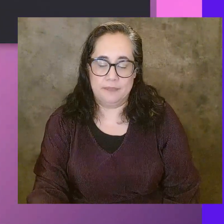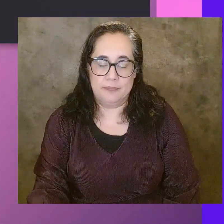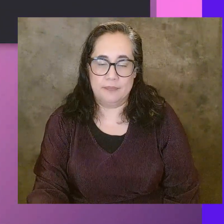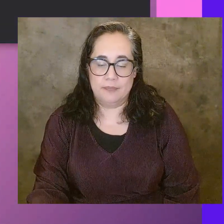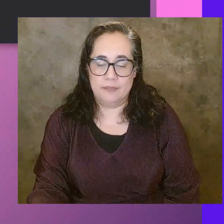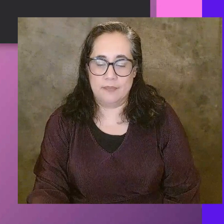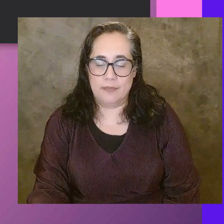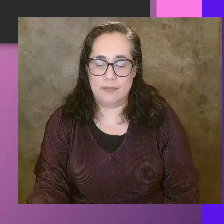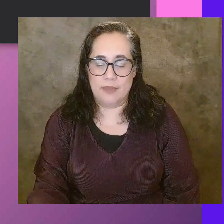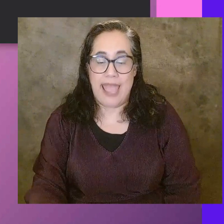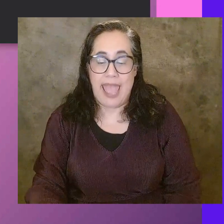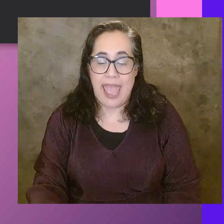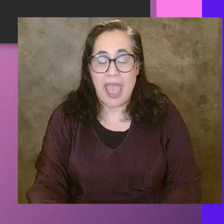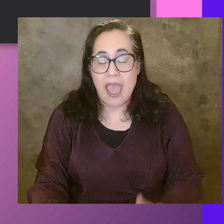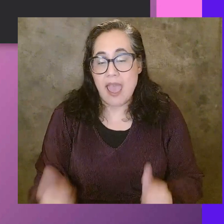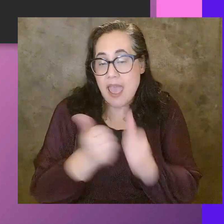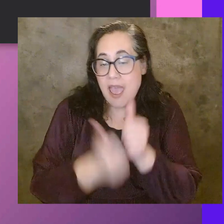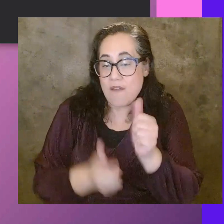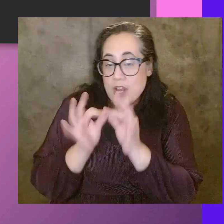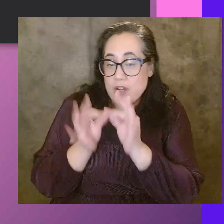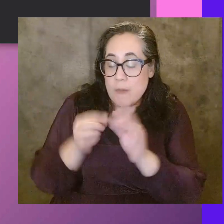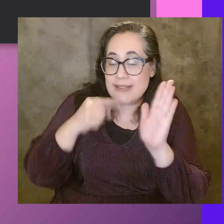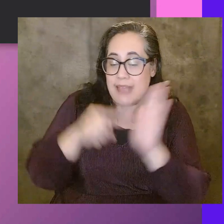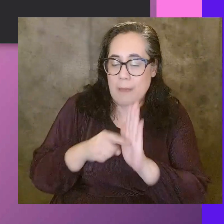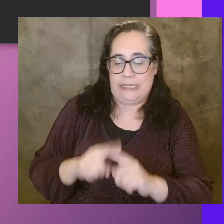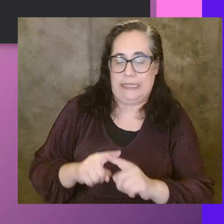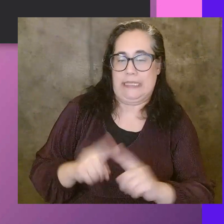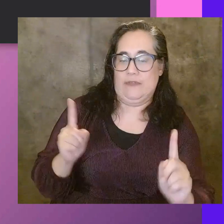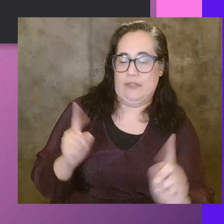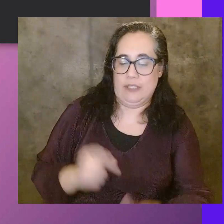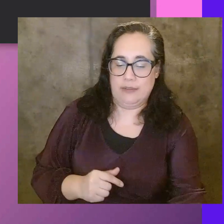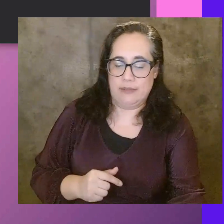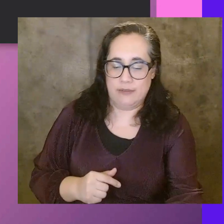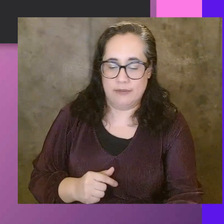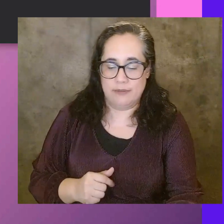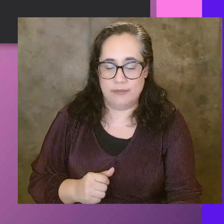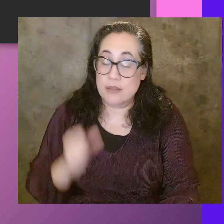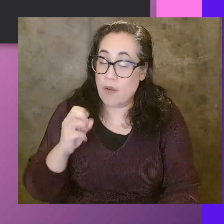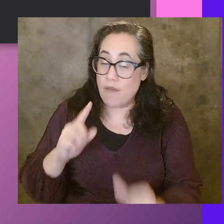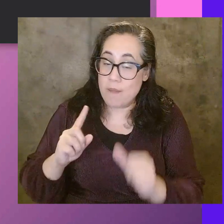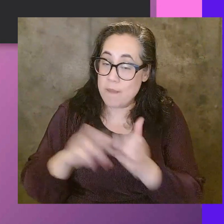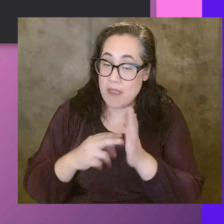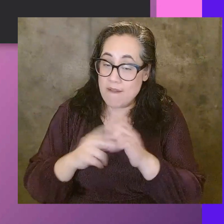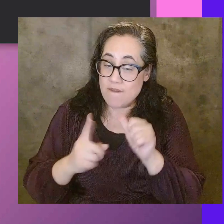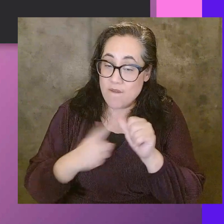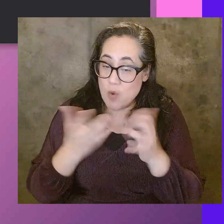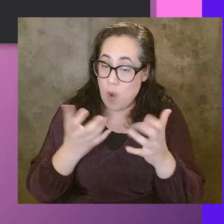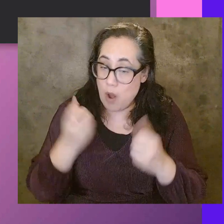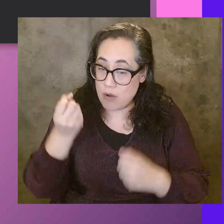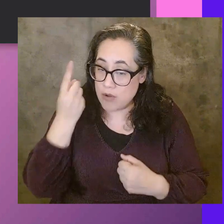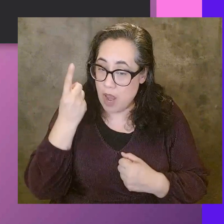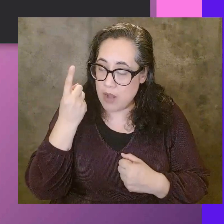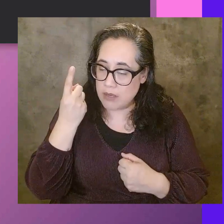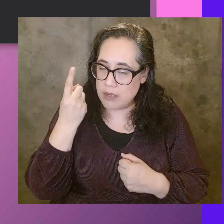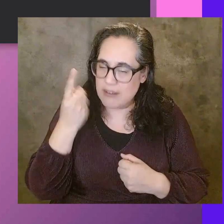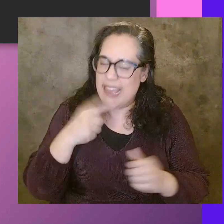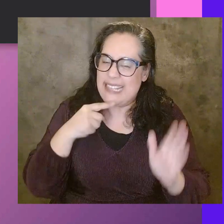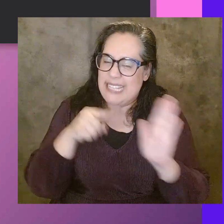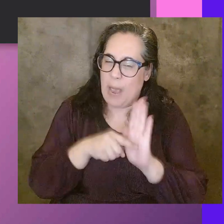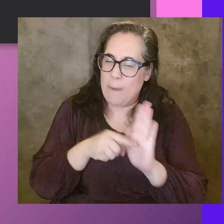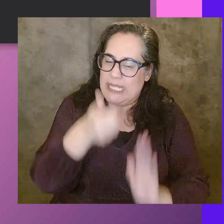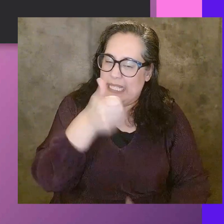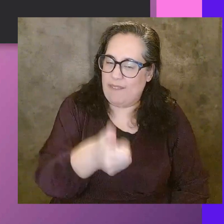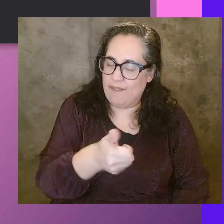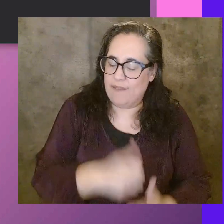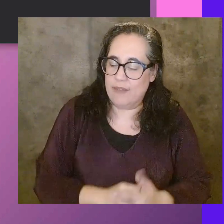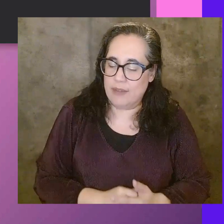Every interpreting assignment is different. So the first thing I want to understand is the assignment itself. Before I begin